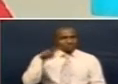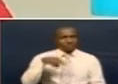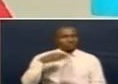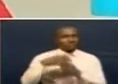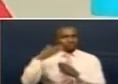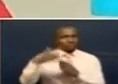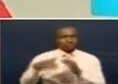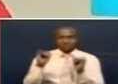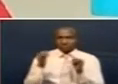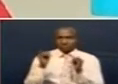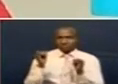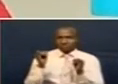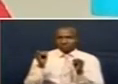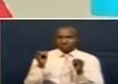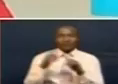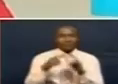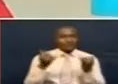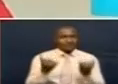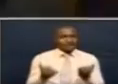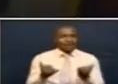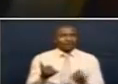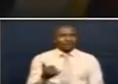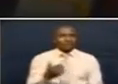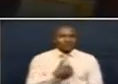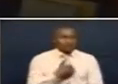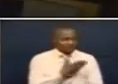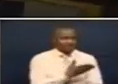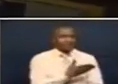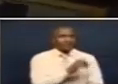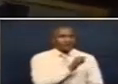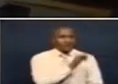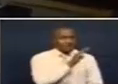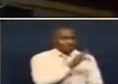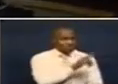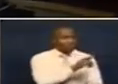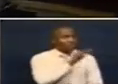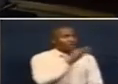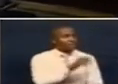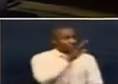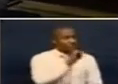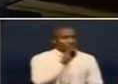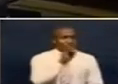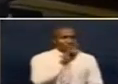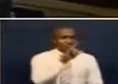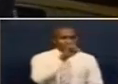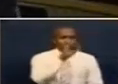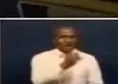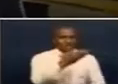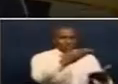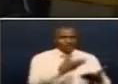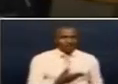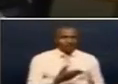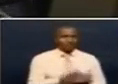of this broadcast. But joining us now is Ayub Savula, who is the Member's Parliament for Lugari, and you're welcome to the program. Let's start